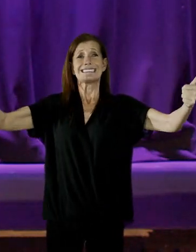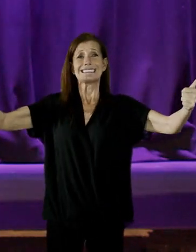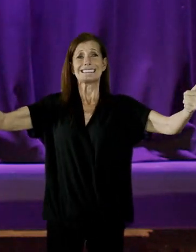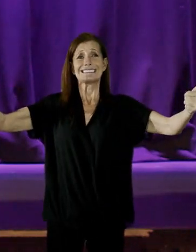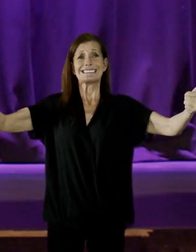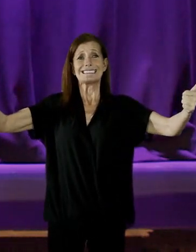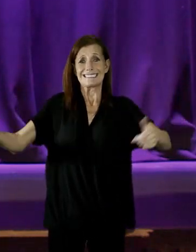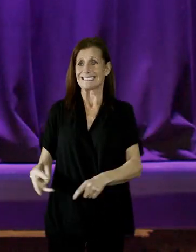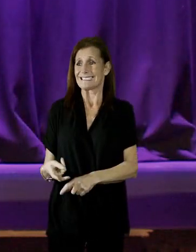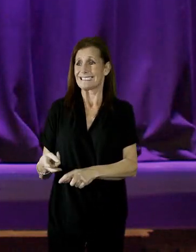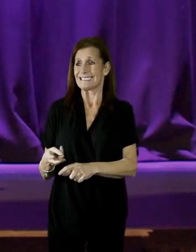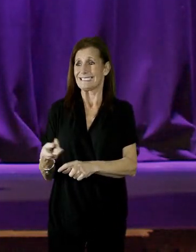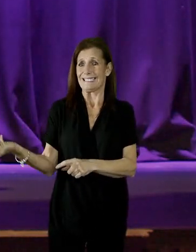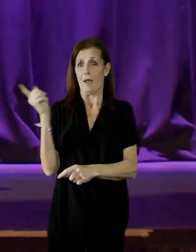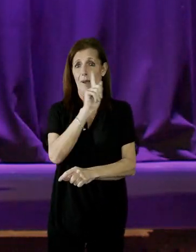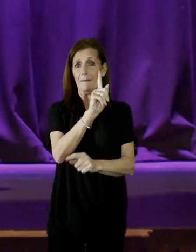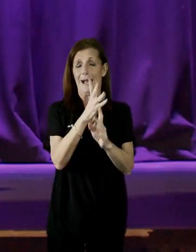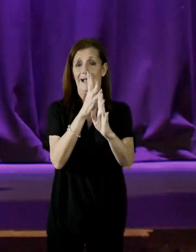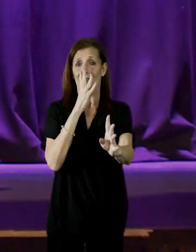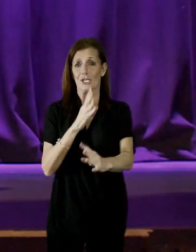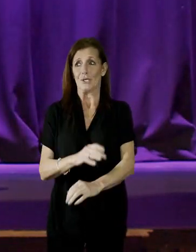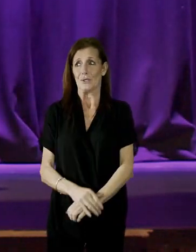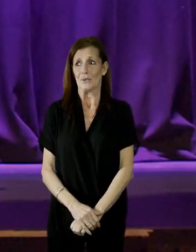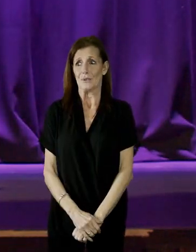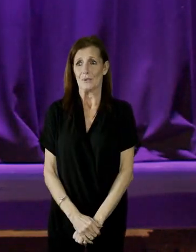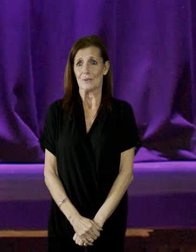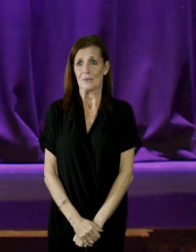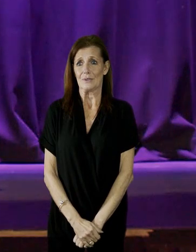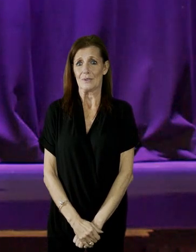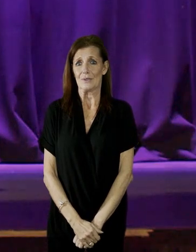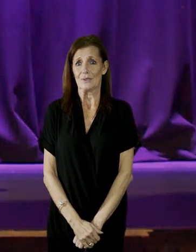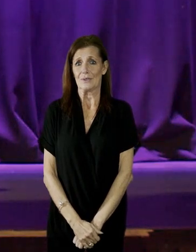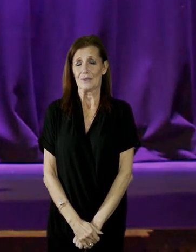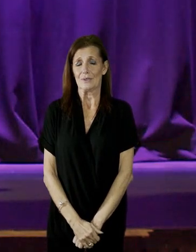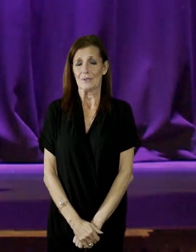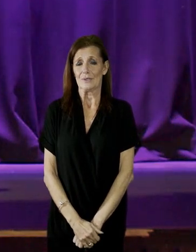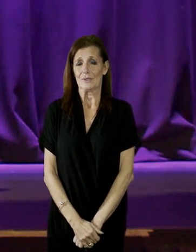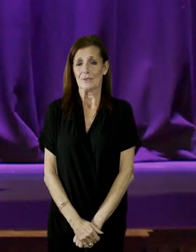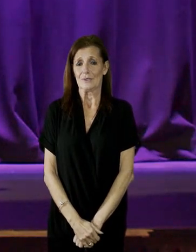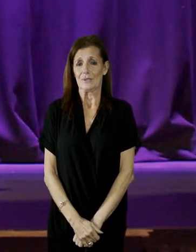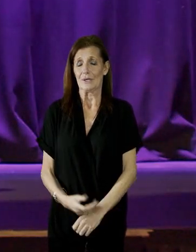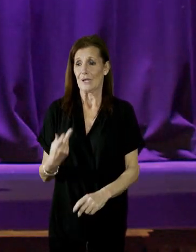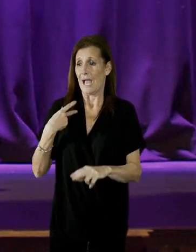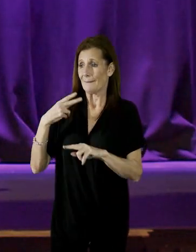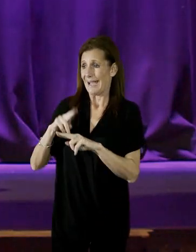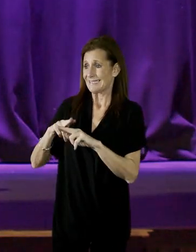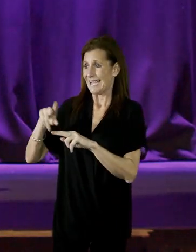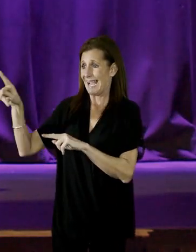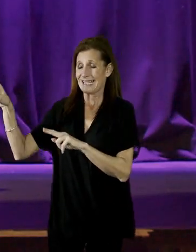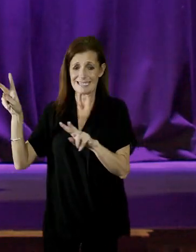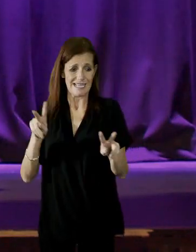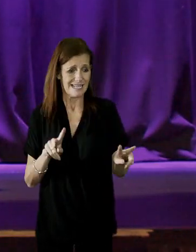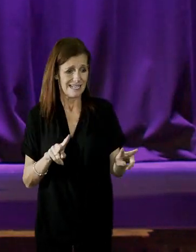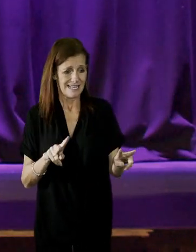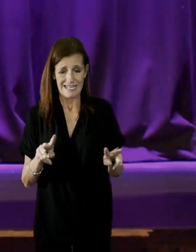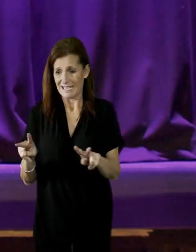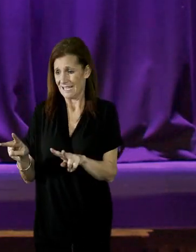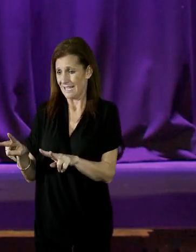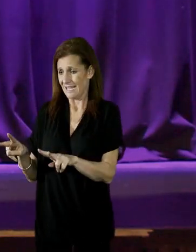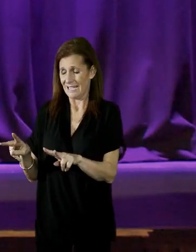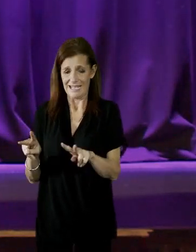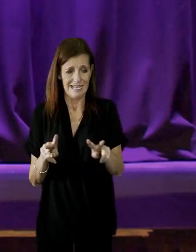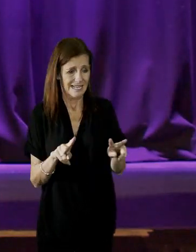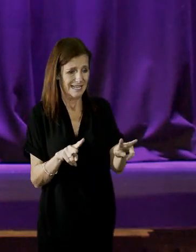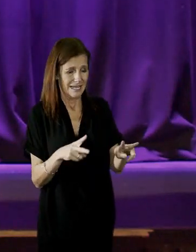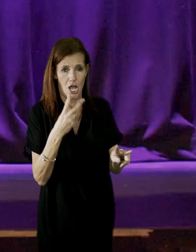right? Now, my dad sees this, right? He's about 20 meters away from my brother at this point.